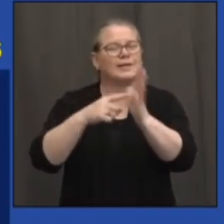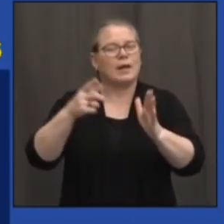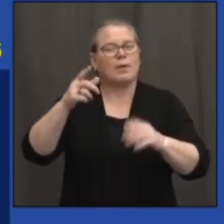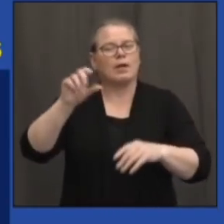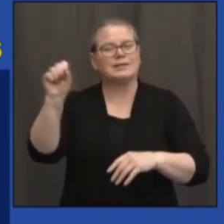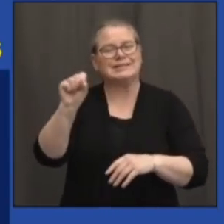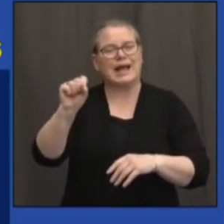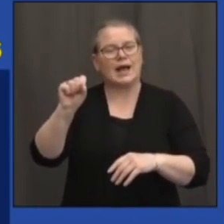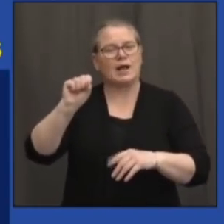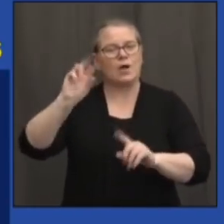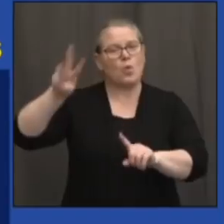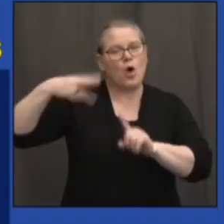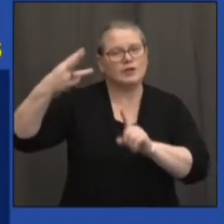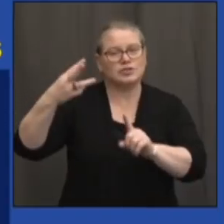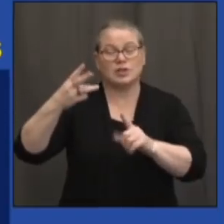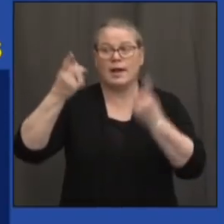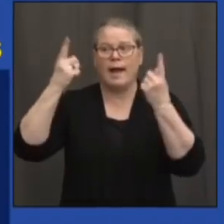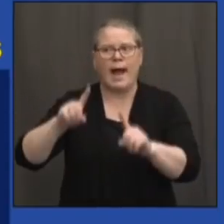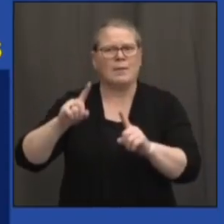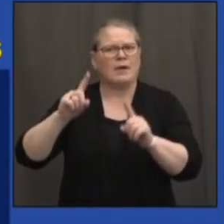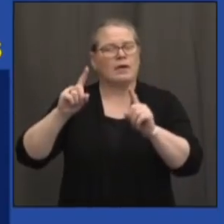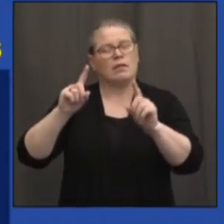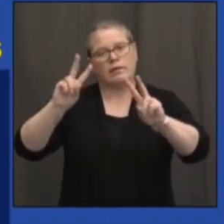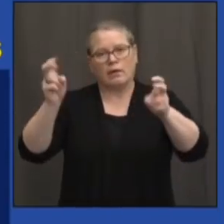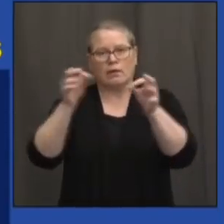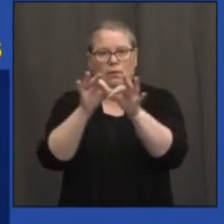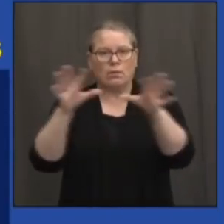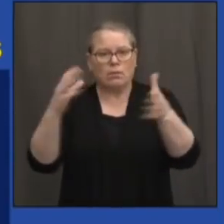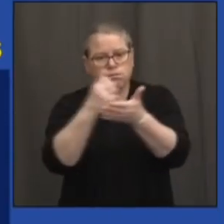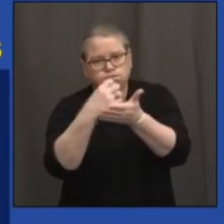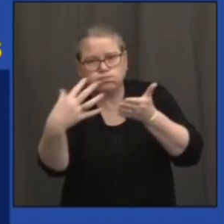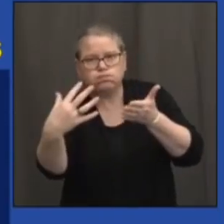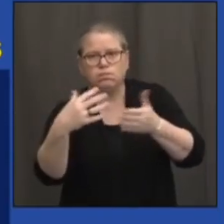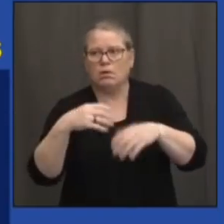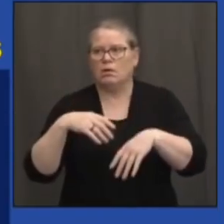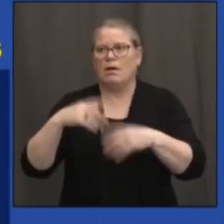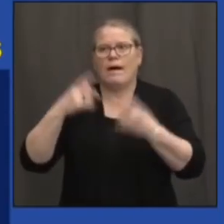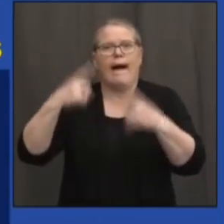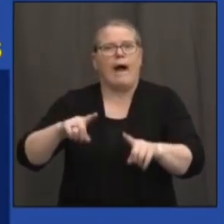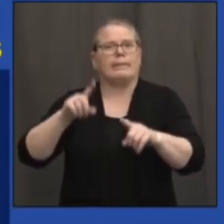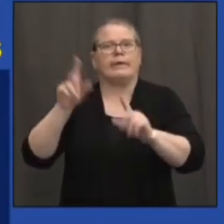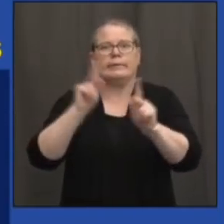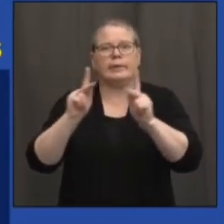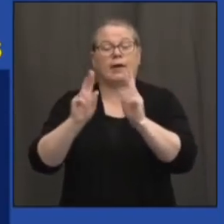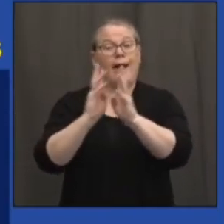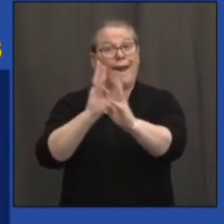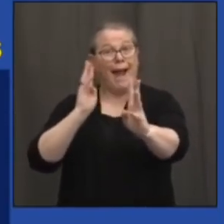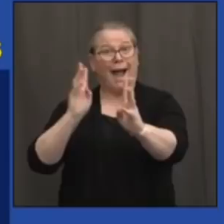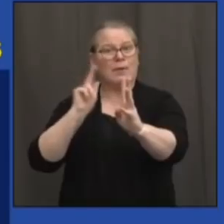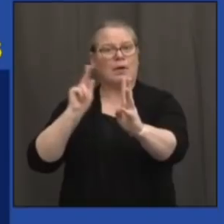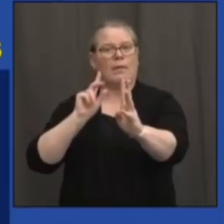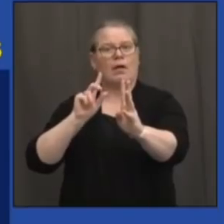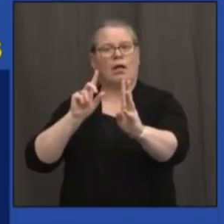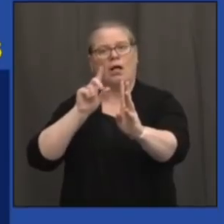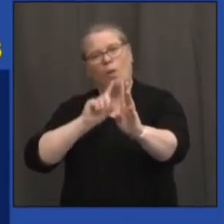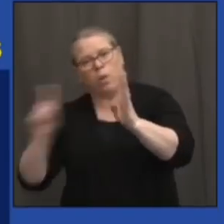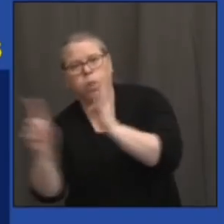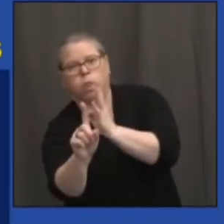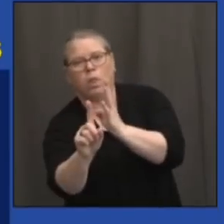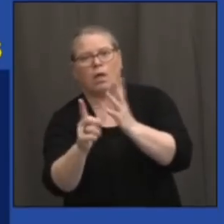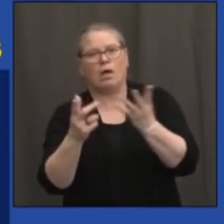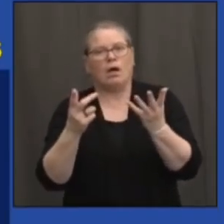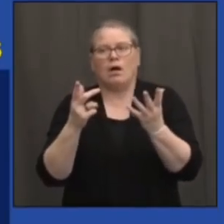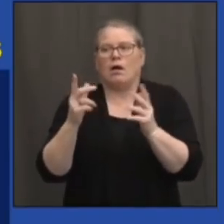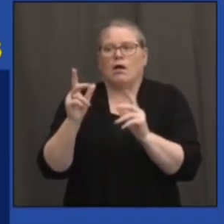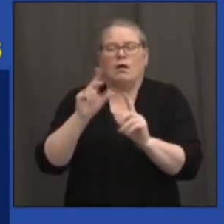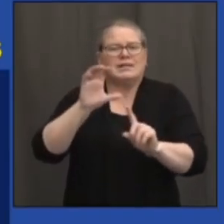jumpers dodge the Washington State eligibility rules. CBS Los Angeles, vaccine line jumpers heading out to hard-hit